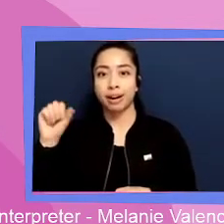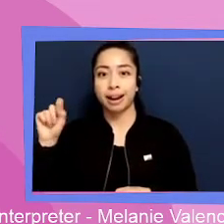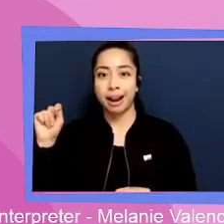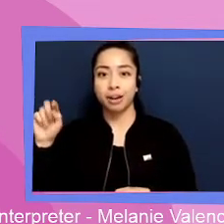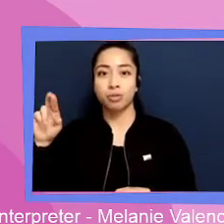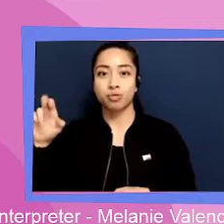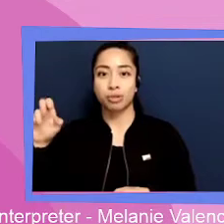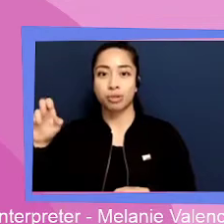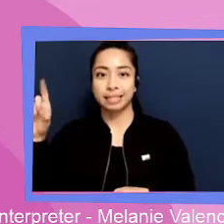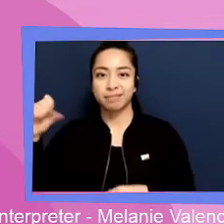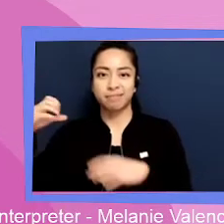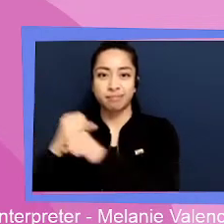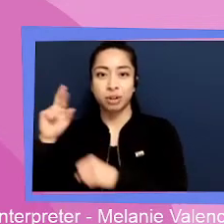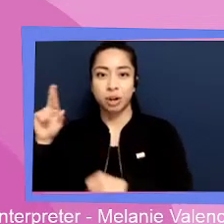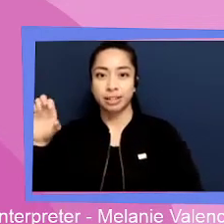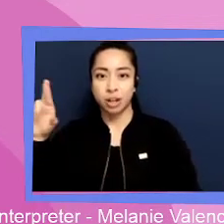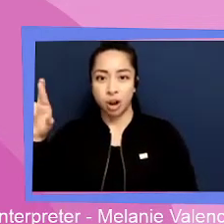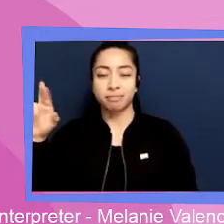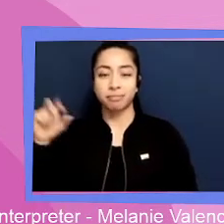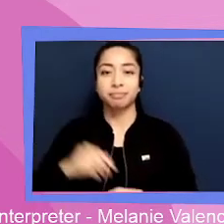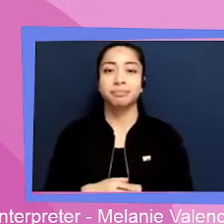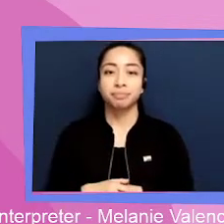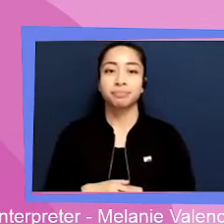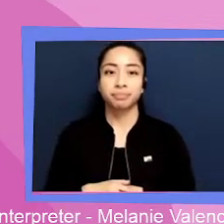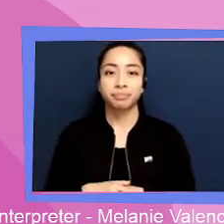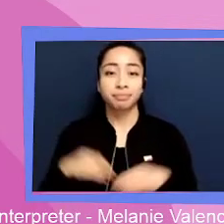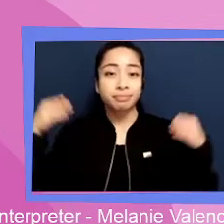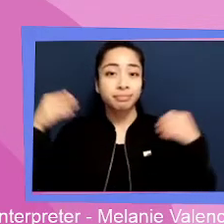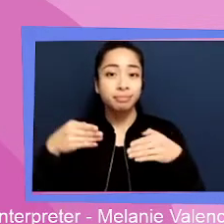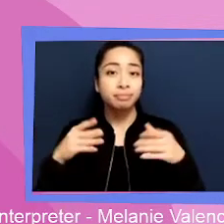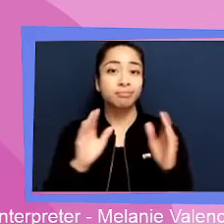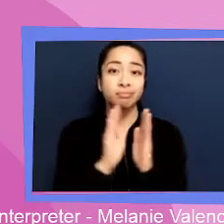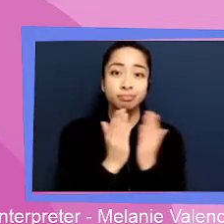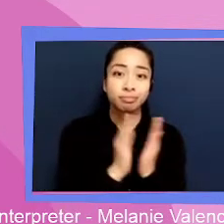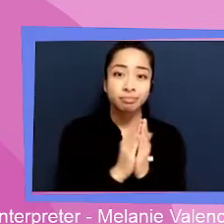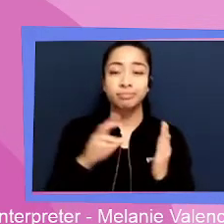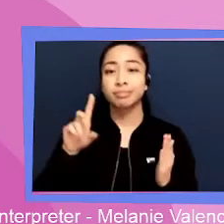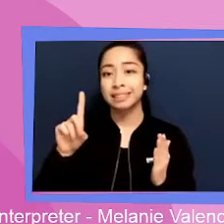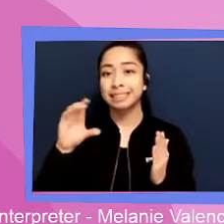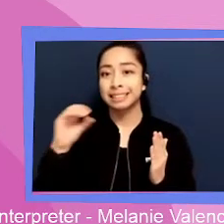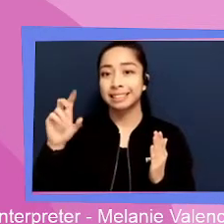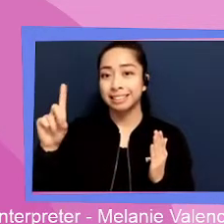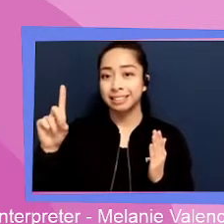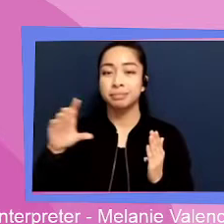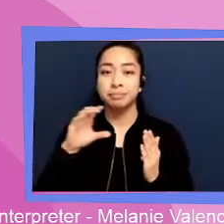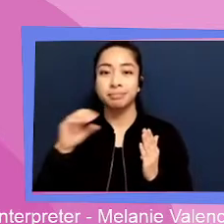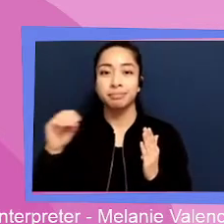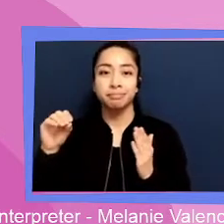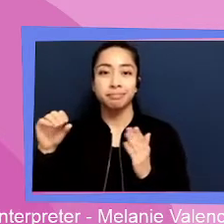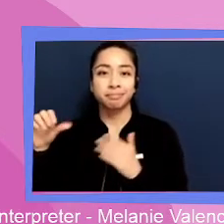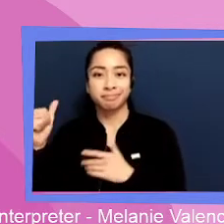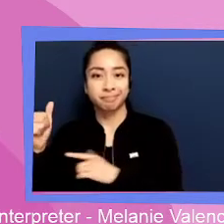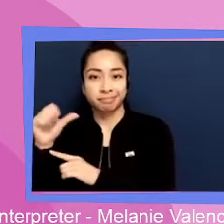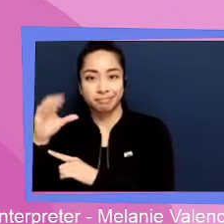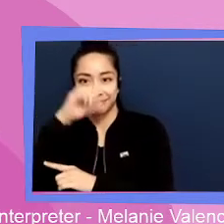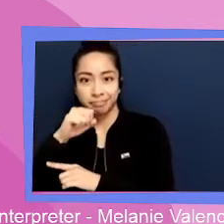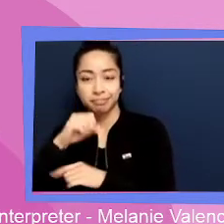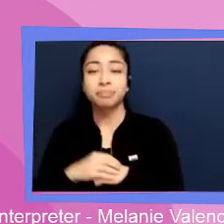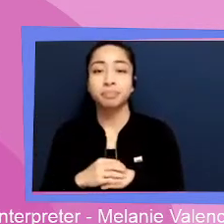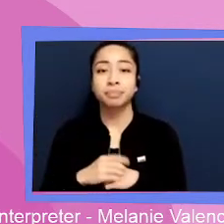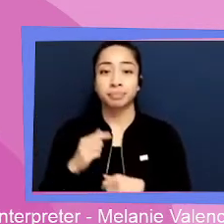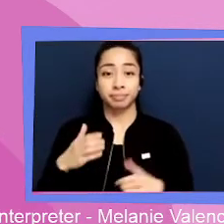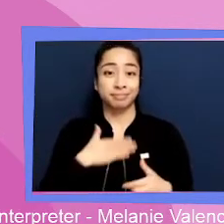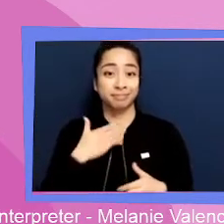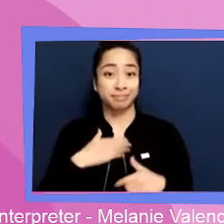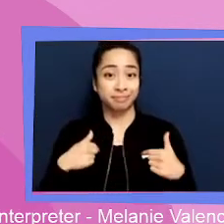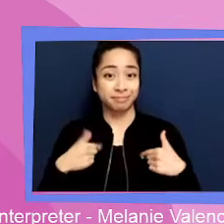community in Vancouver. We focus a lot on books, D&D, and cats, and it's the book part that brings us here tonight.